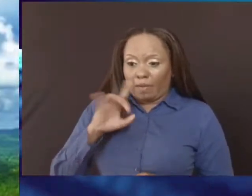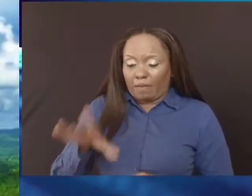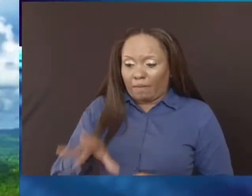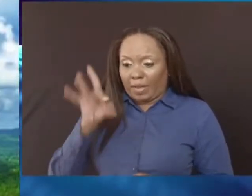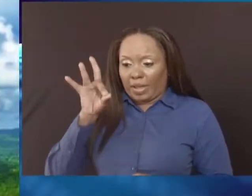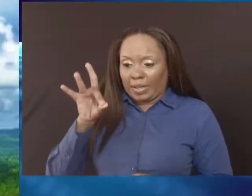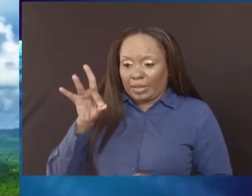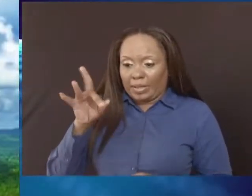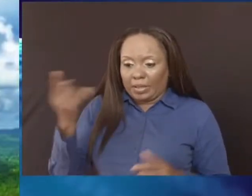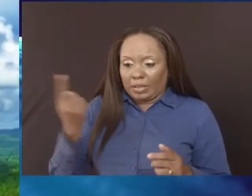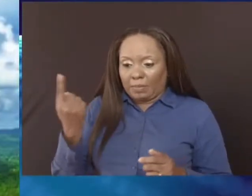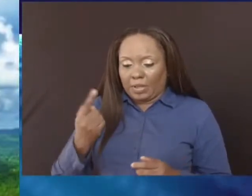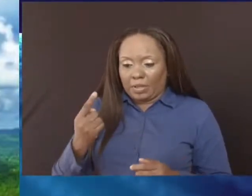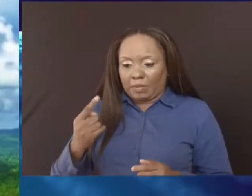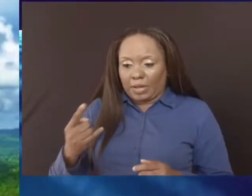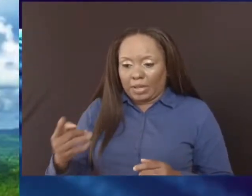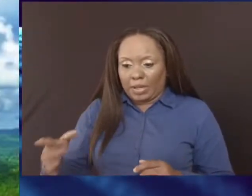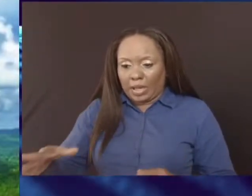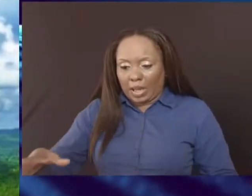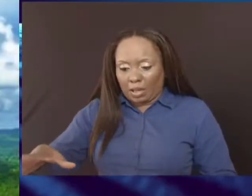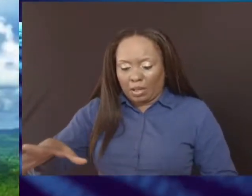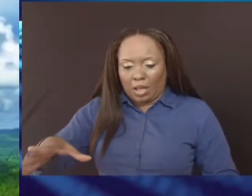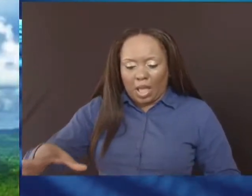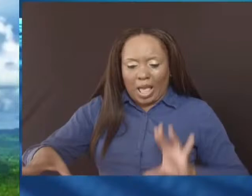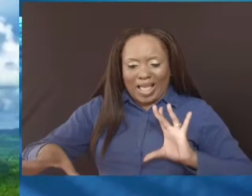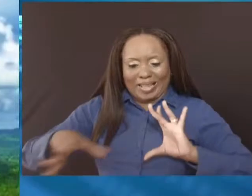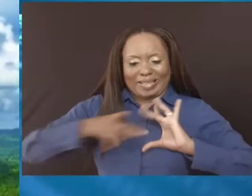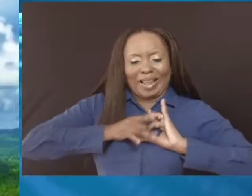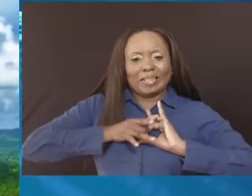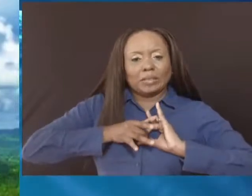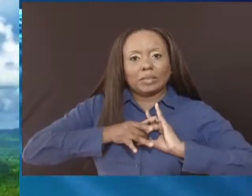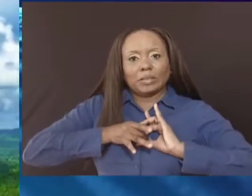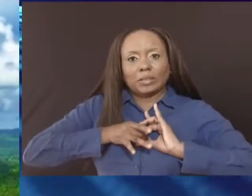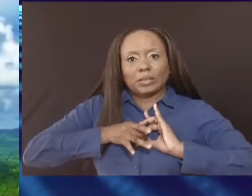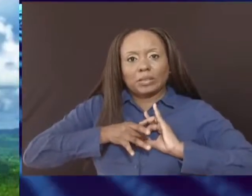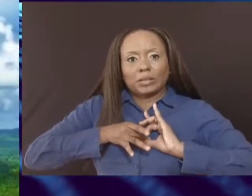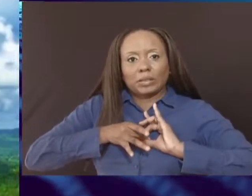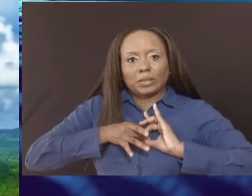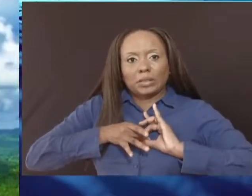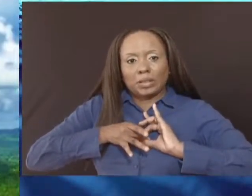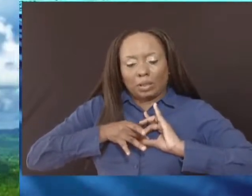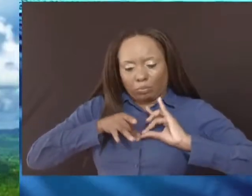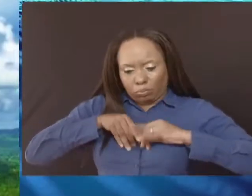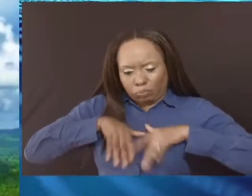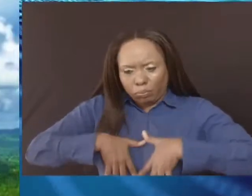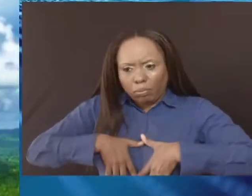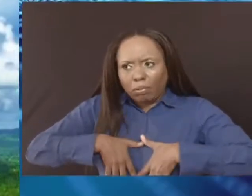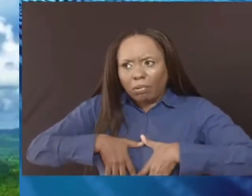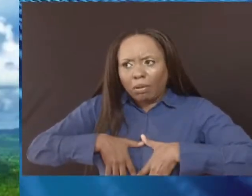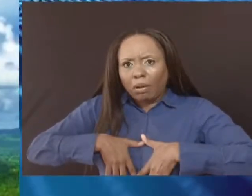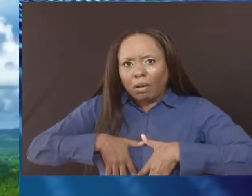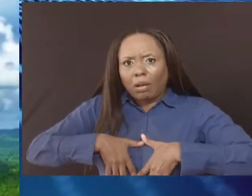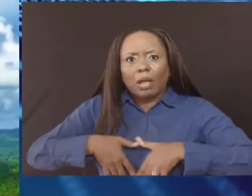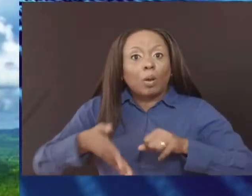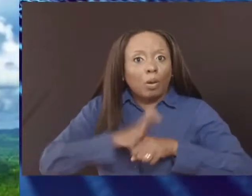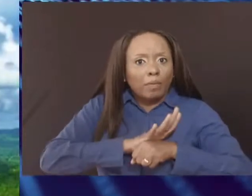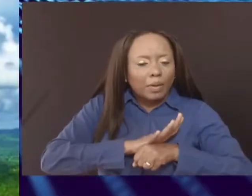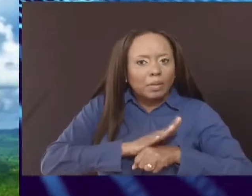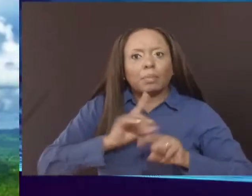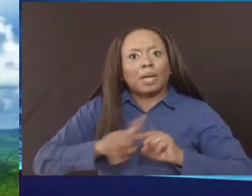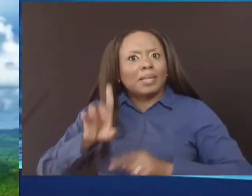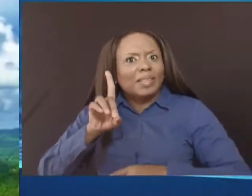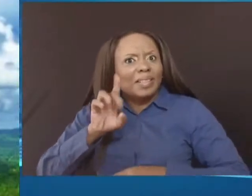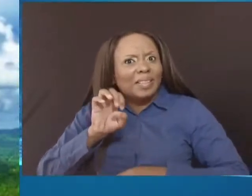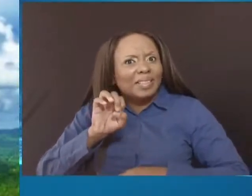the virus can enter, because the spike protein is that key to open the door to get into your cell. Delta, however,